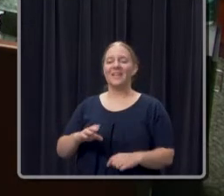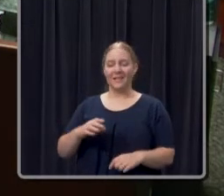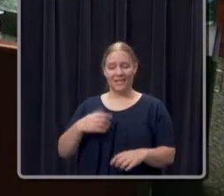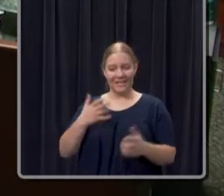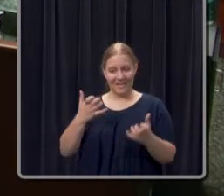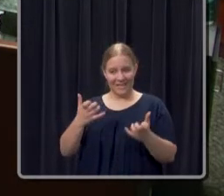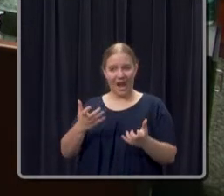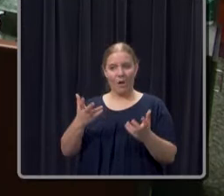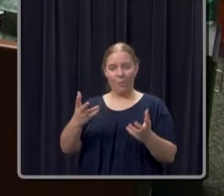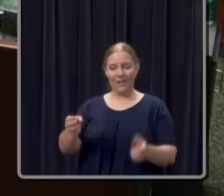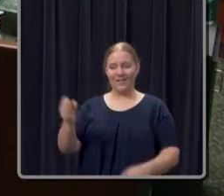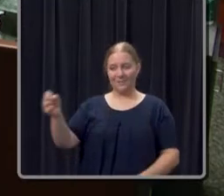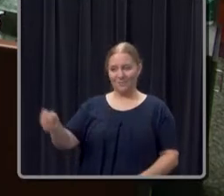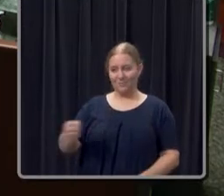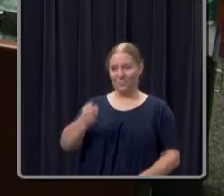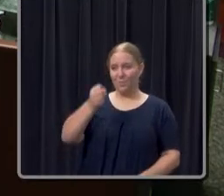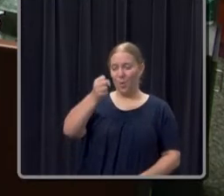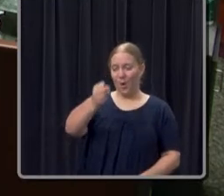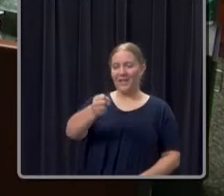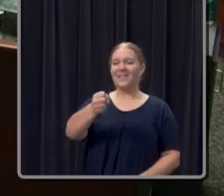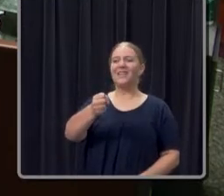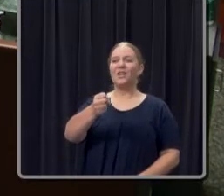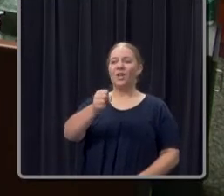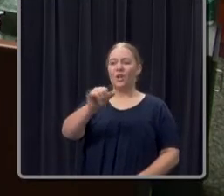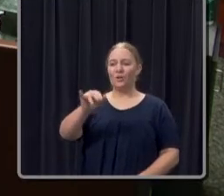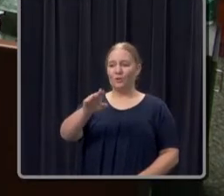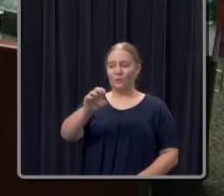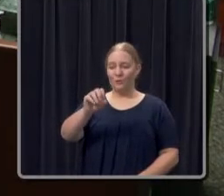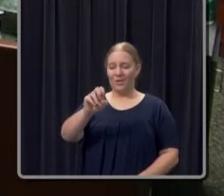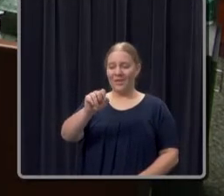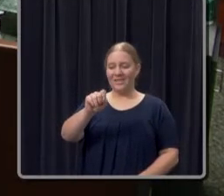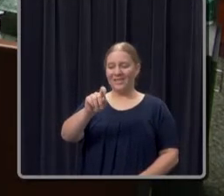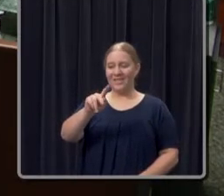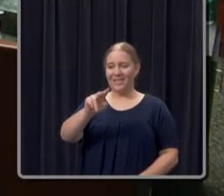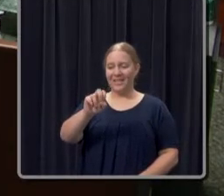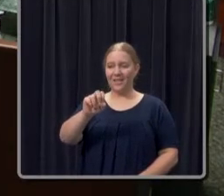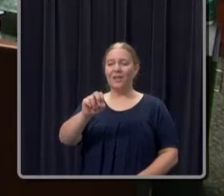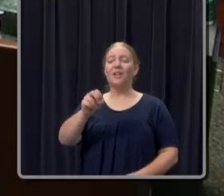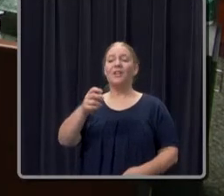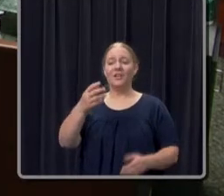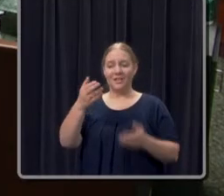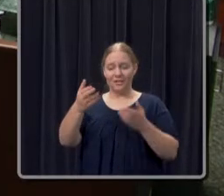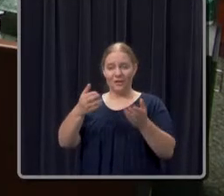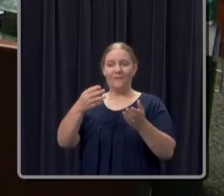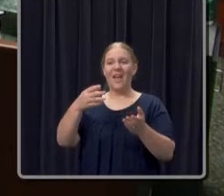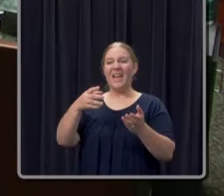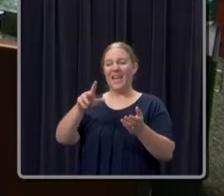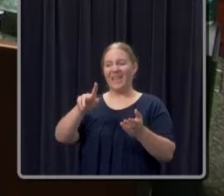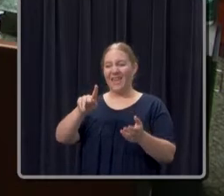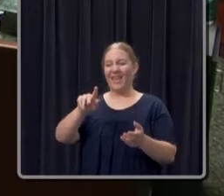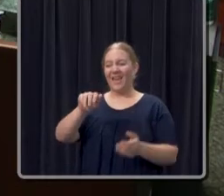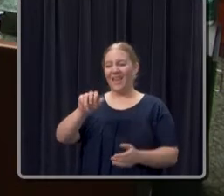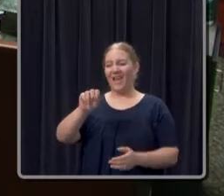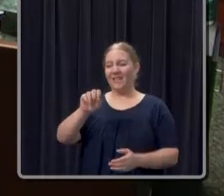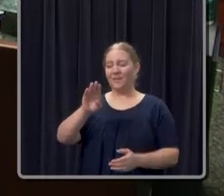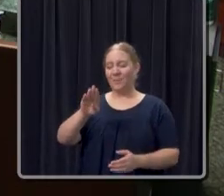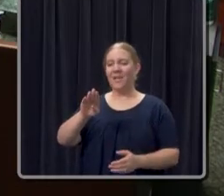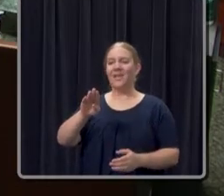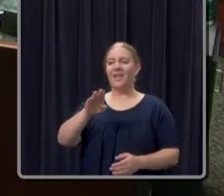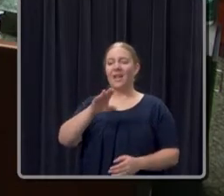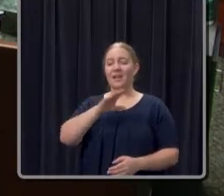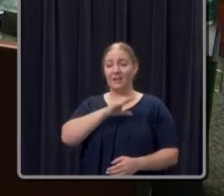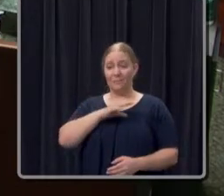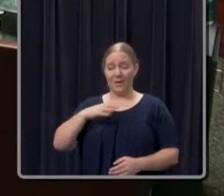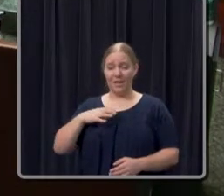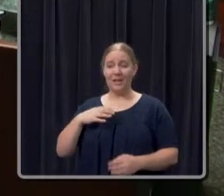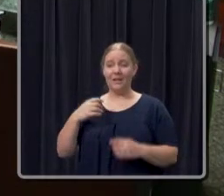motion to appoint Julie Steele to serve on the KASB Legislative Committee for the remaining term expiring April of